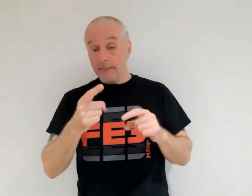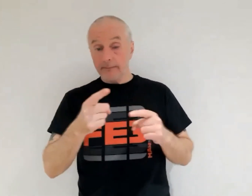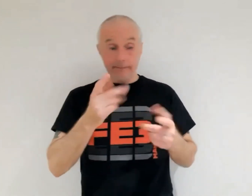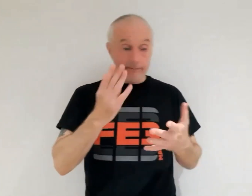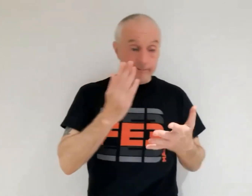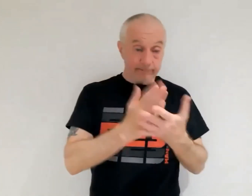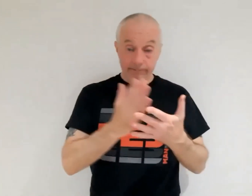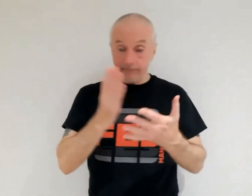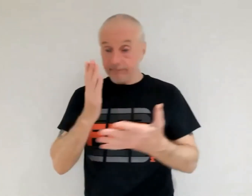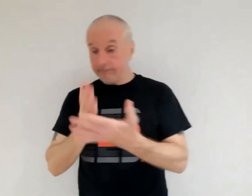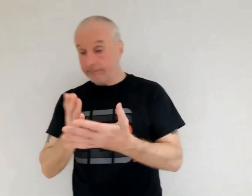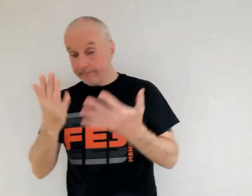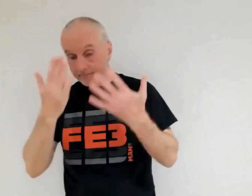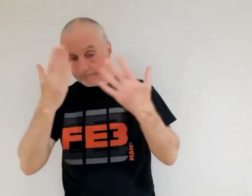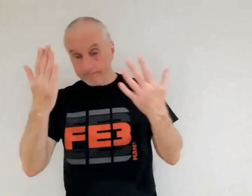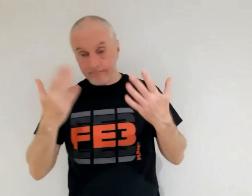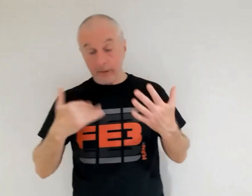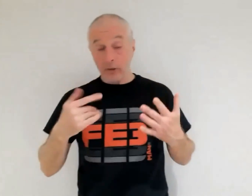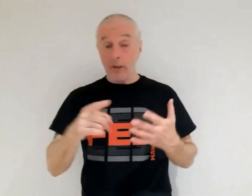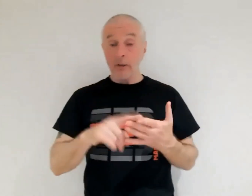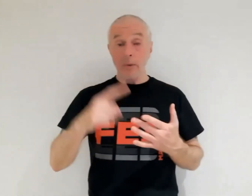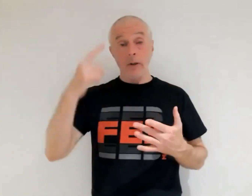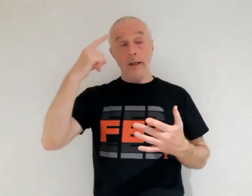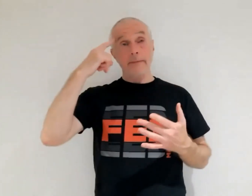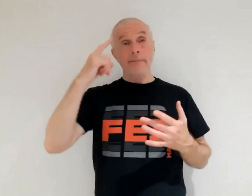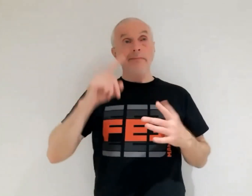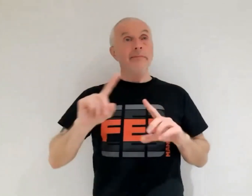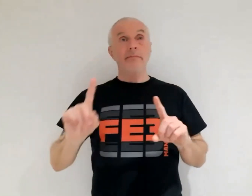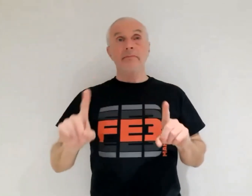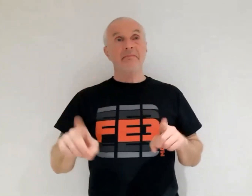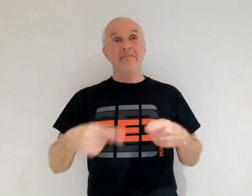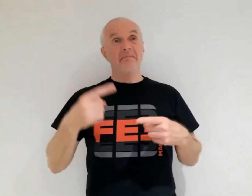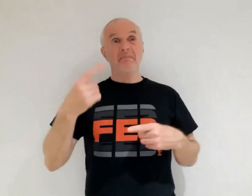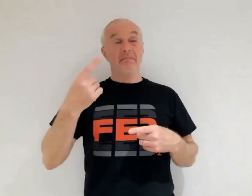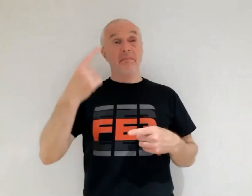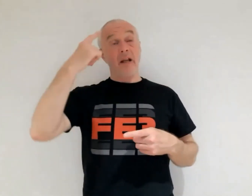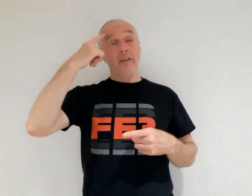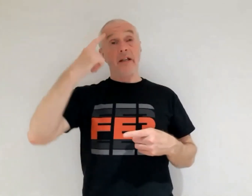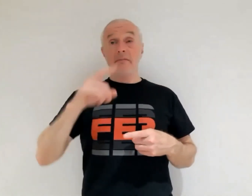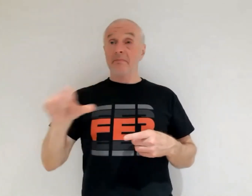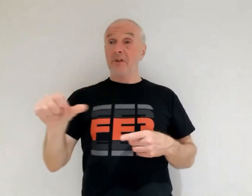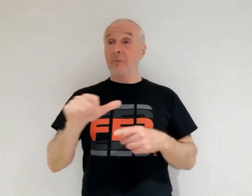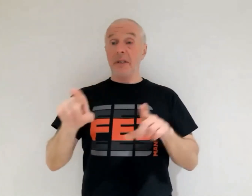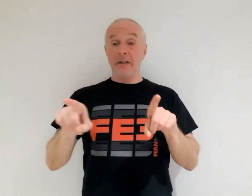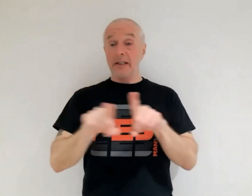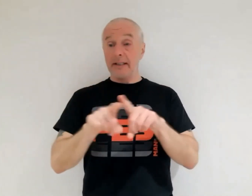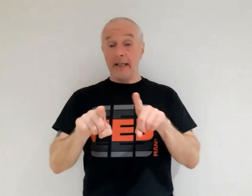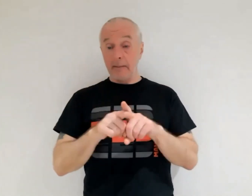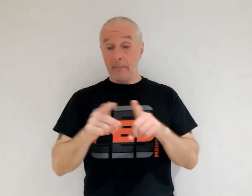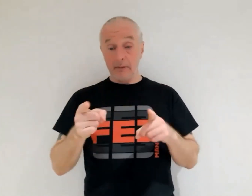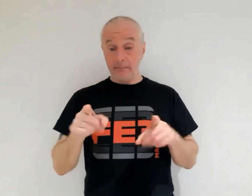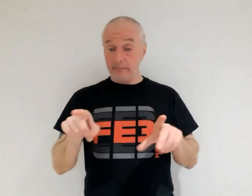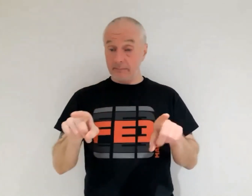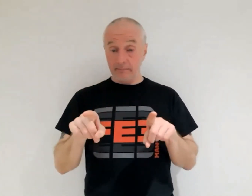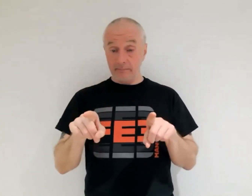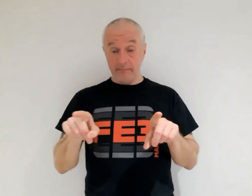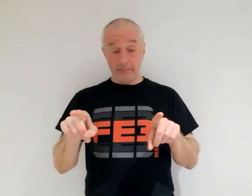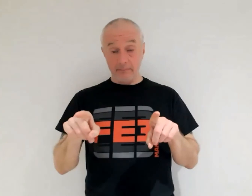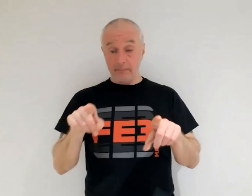evidence, but I can't think why it would be any more difficult, because fundamentally you're trying to starve